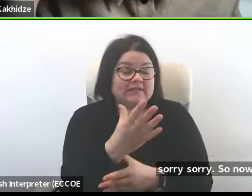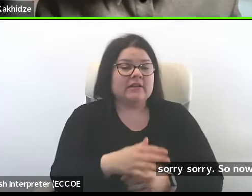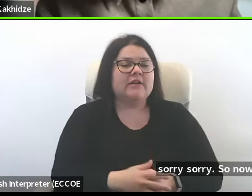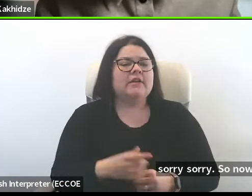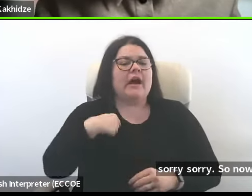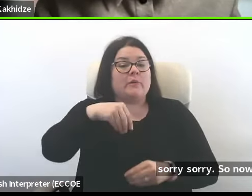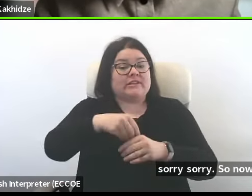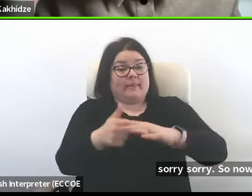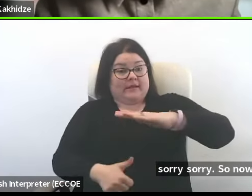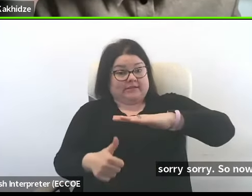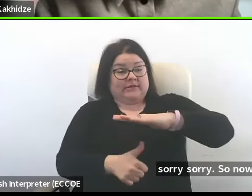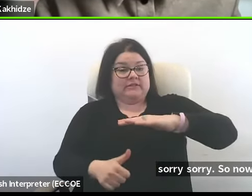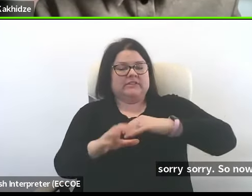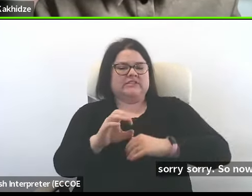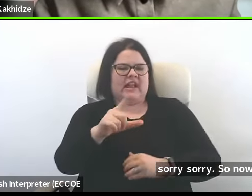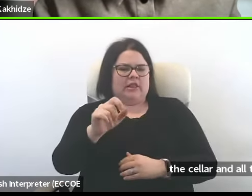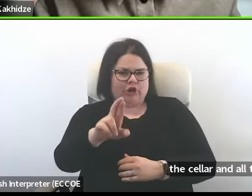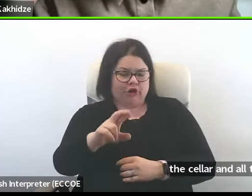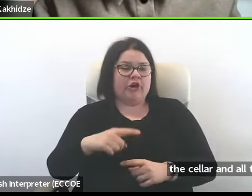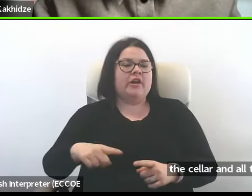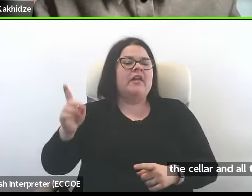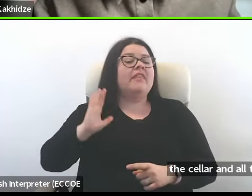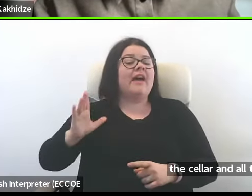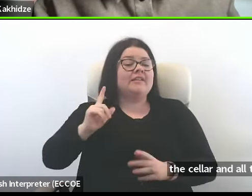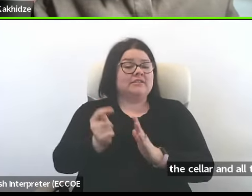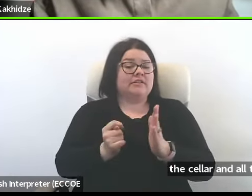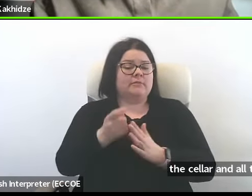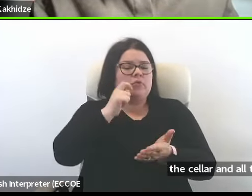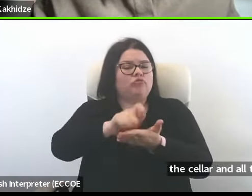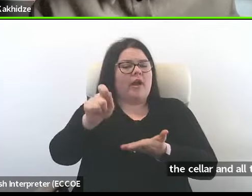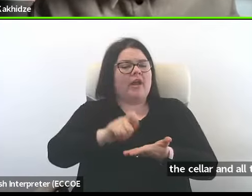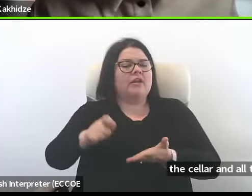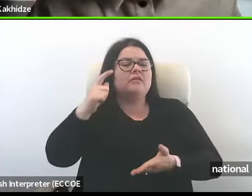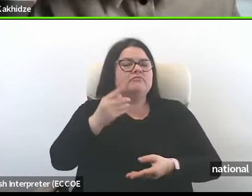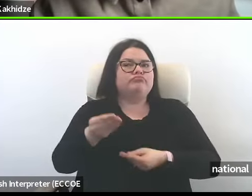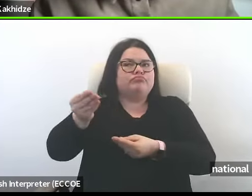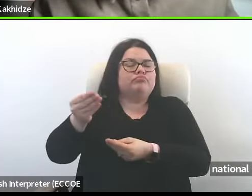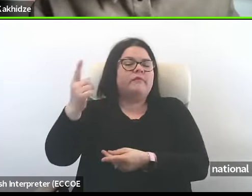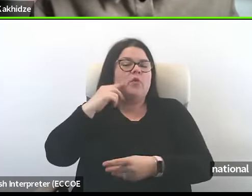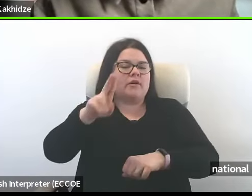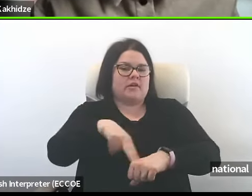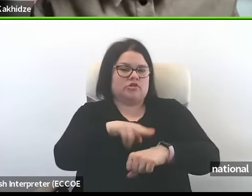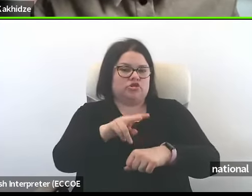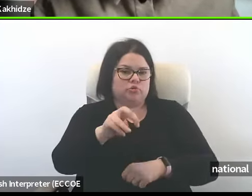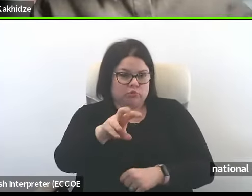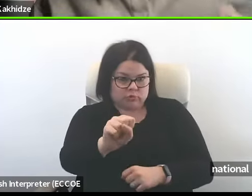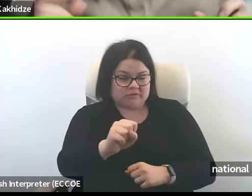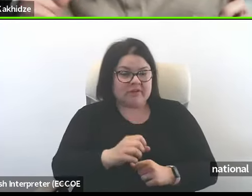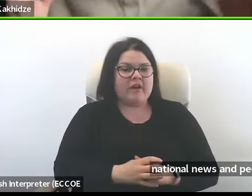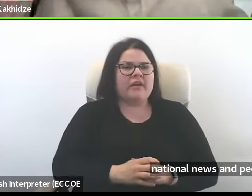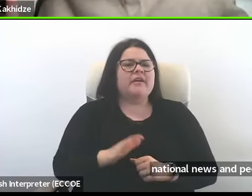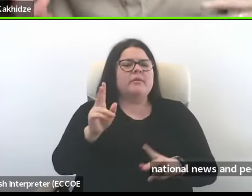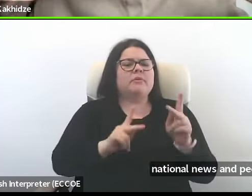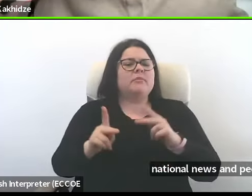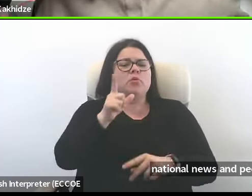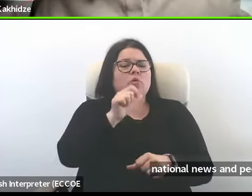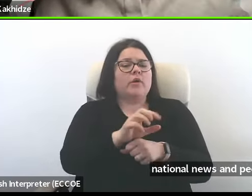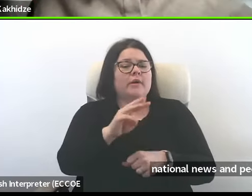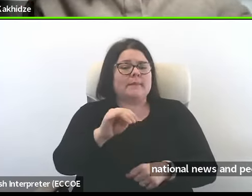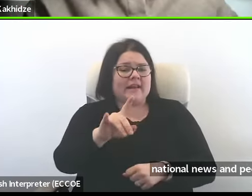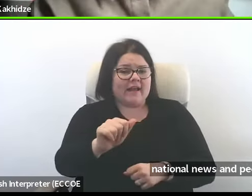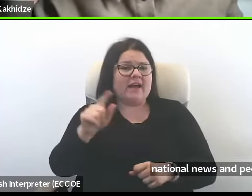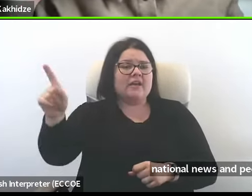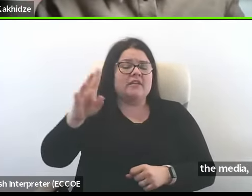reading international news, and people use, and not only people, that the media, they use this word invasion,